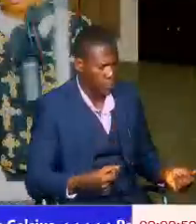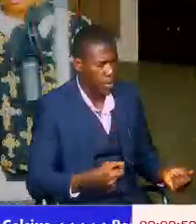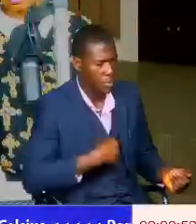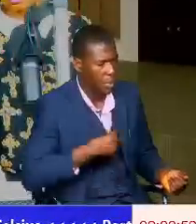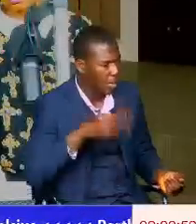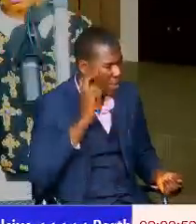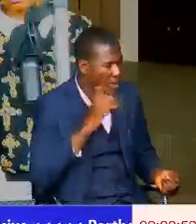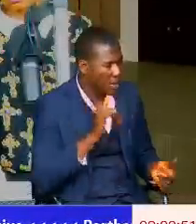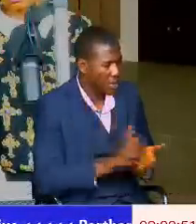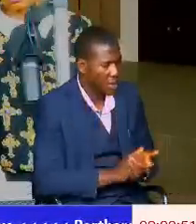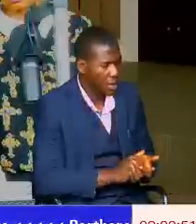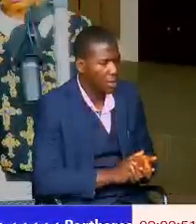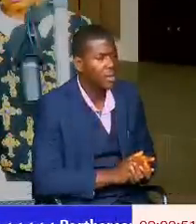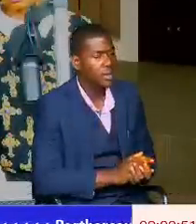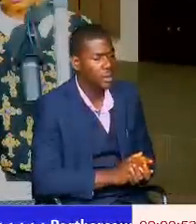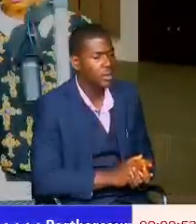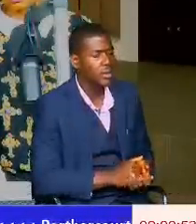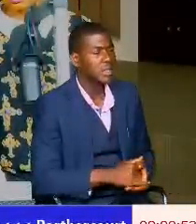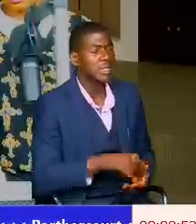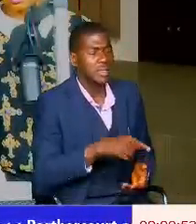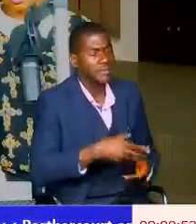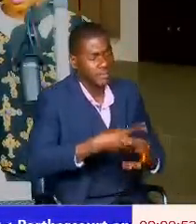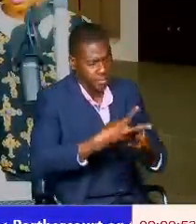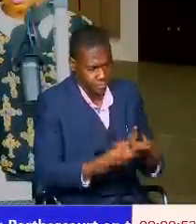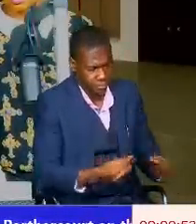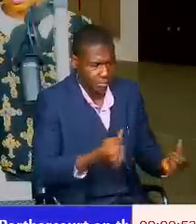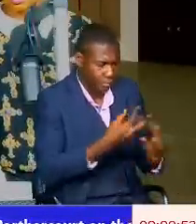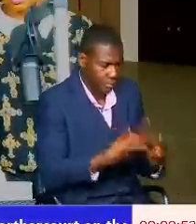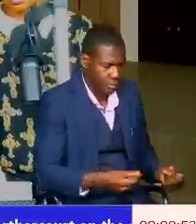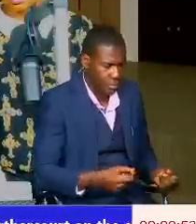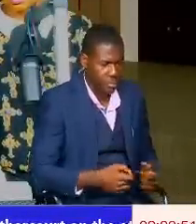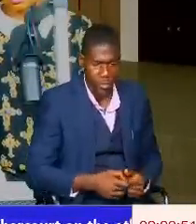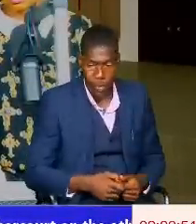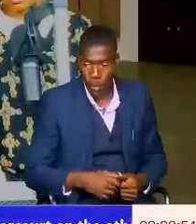Yes. Oh, not be the first one where they happen be this.